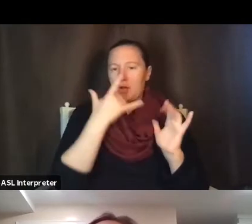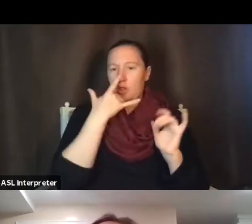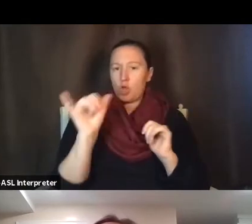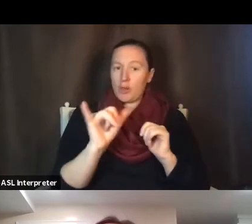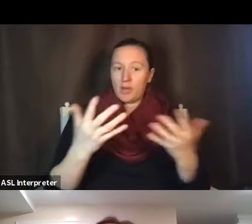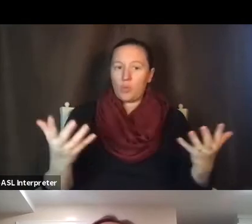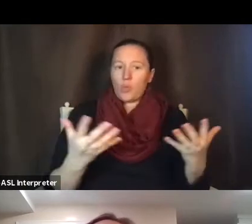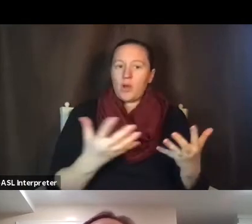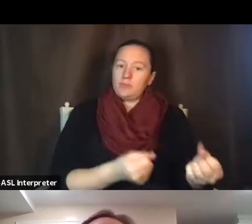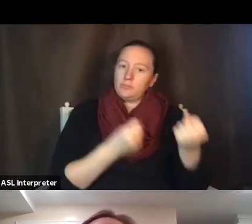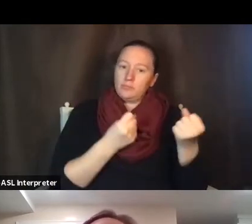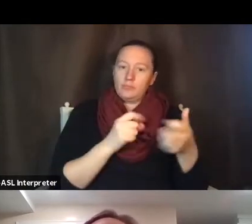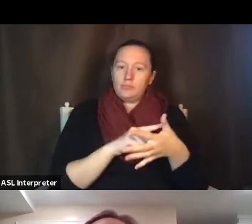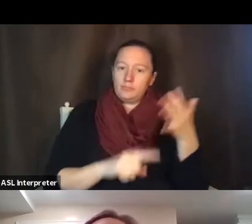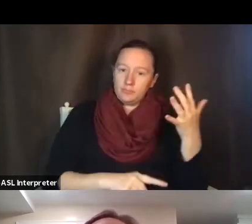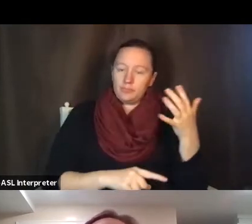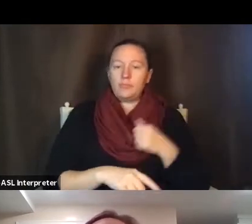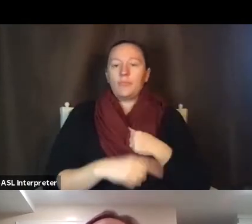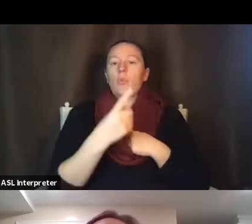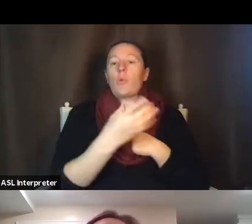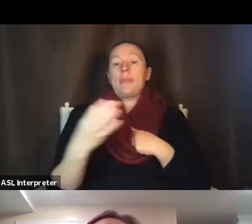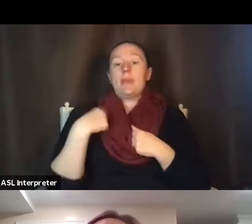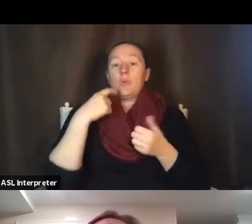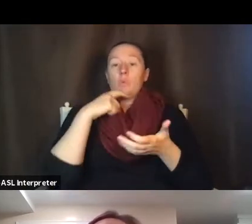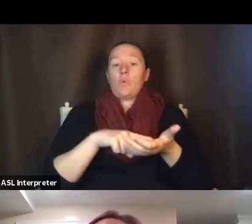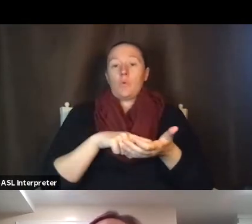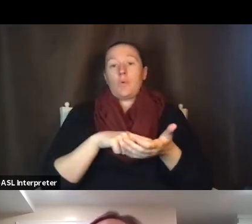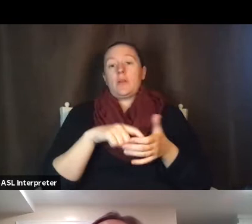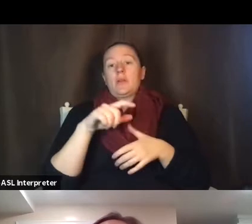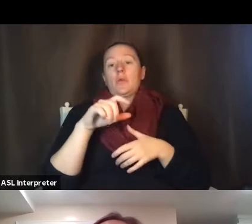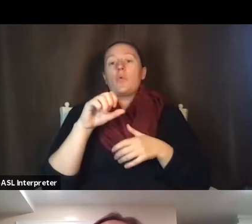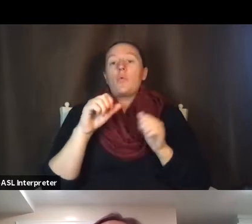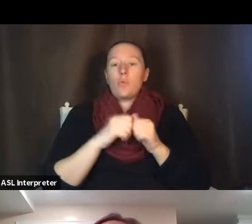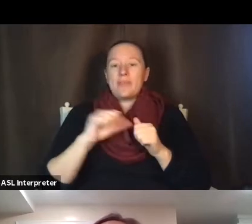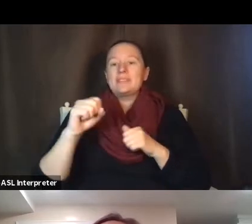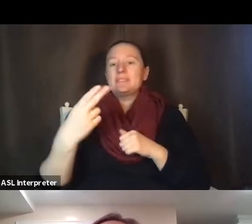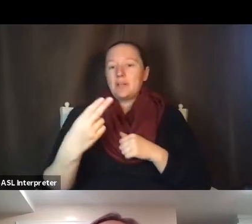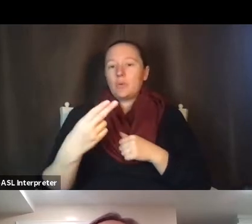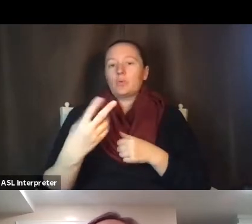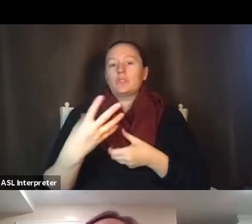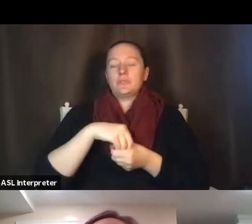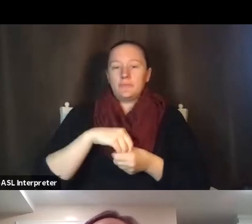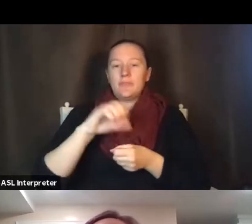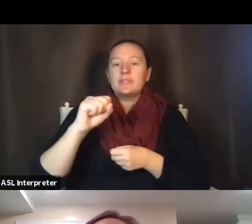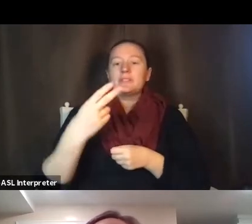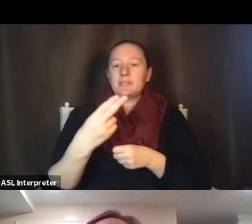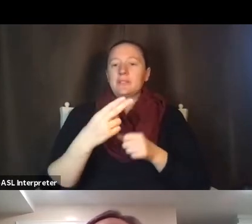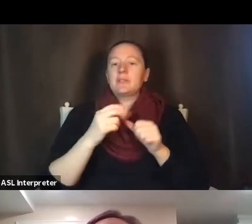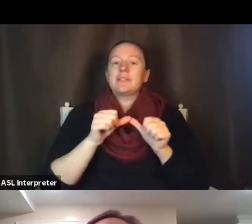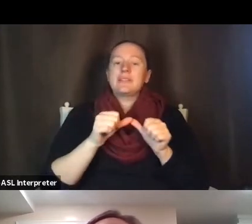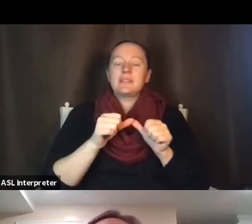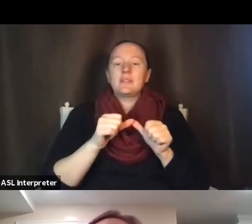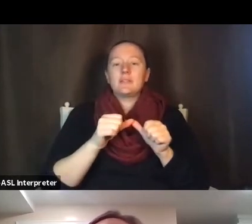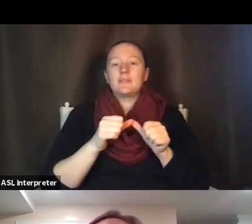strengths. So one thing that we found in our stakeholder engagement is stakeholders consistently refer to